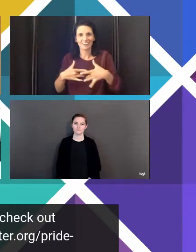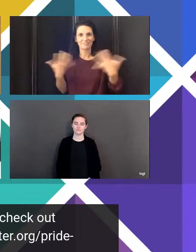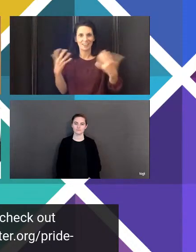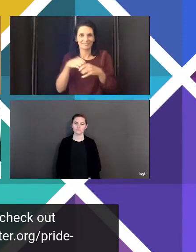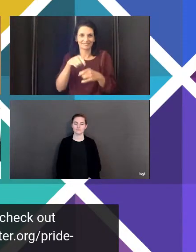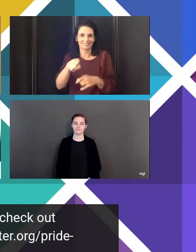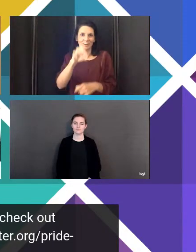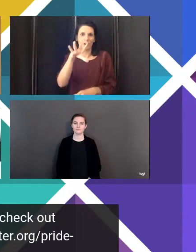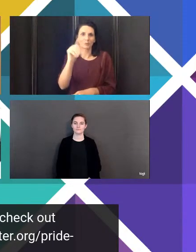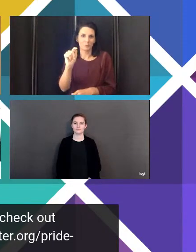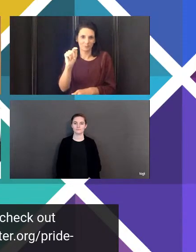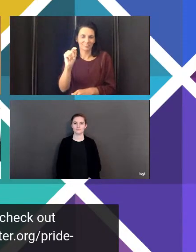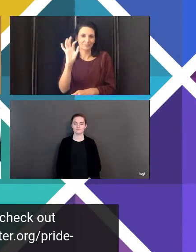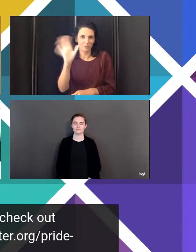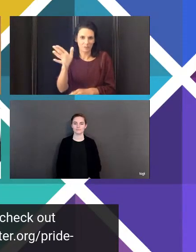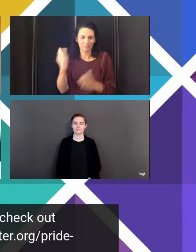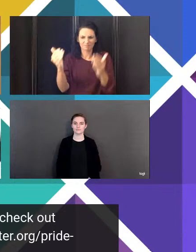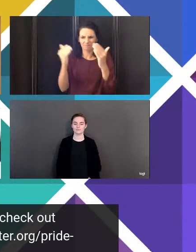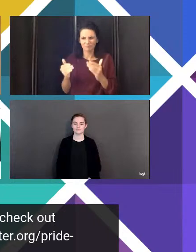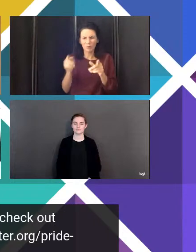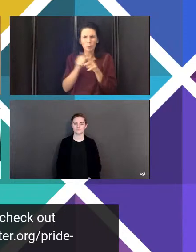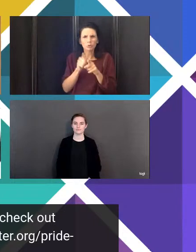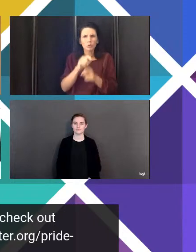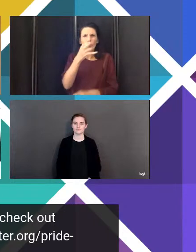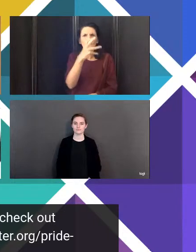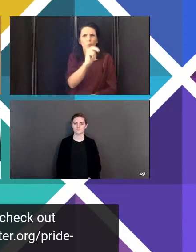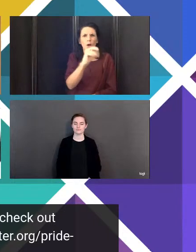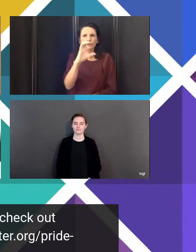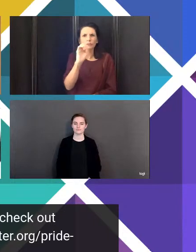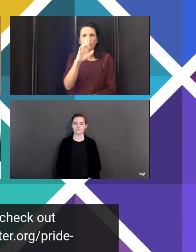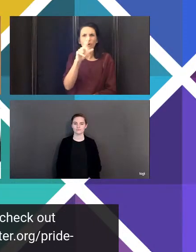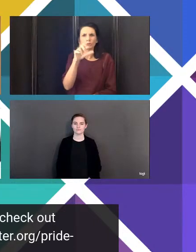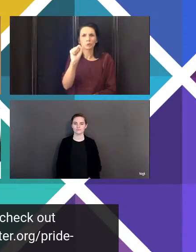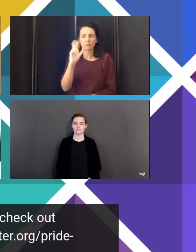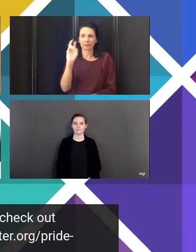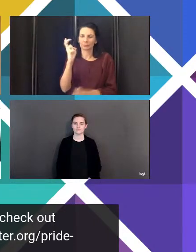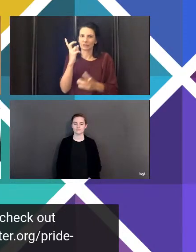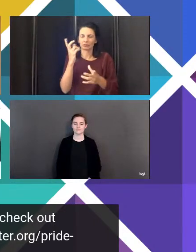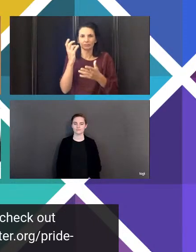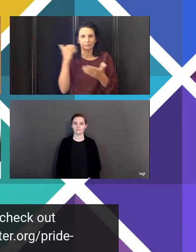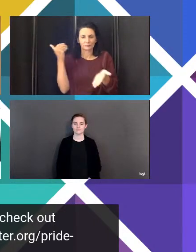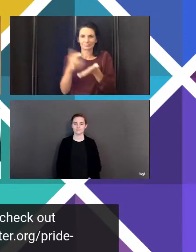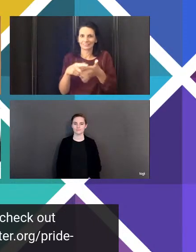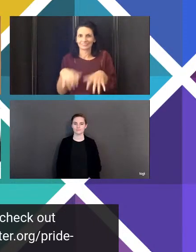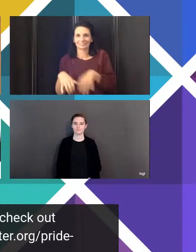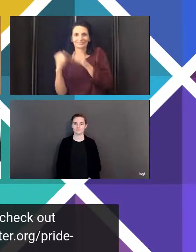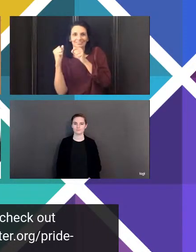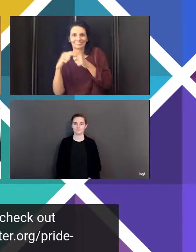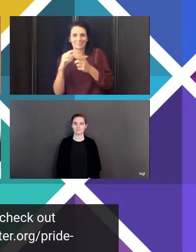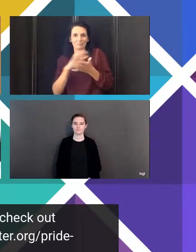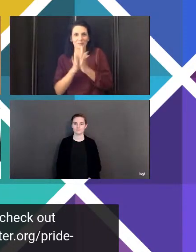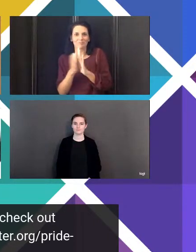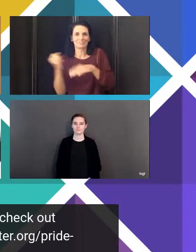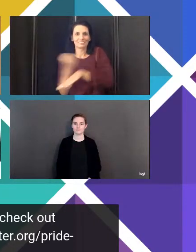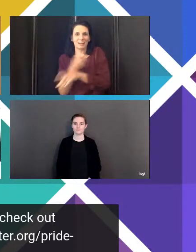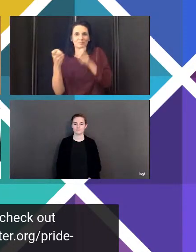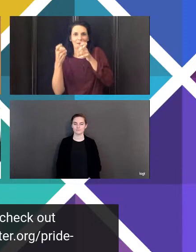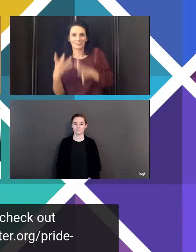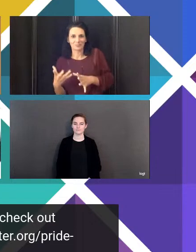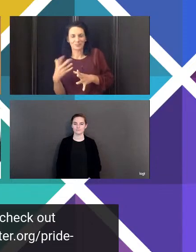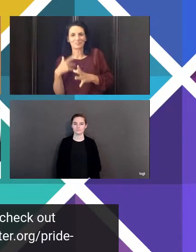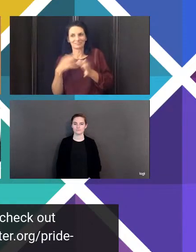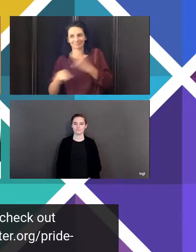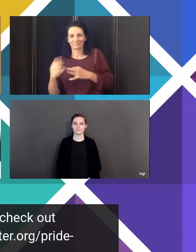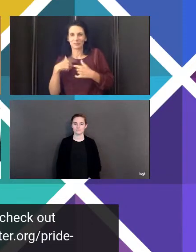give a shout out to Juan Carlos, who took over being stage manager for this talk so that I could be on the panel. So thank